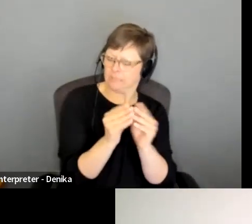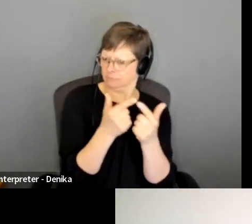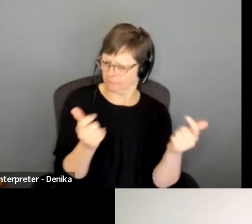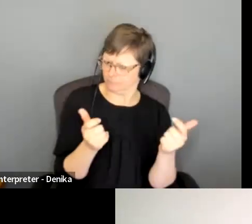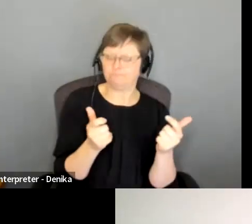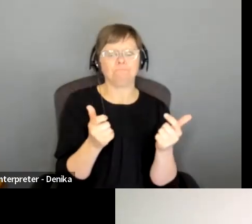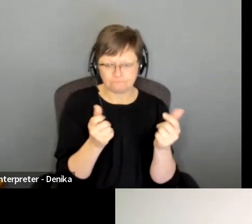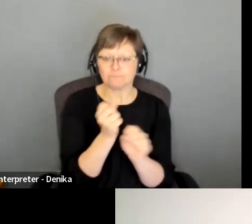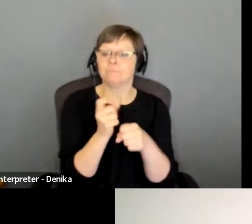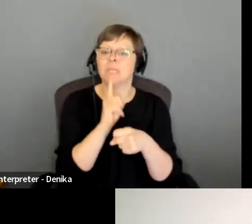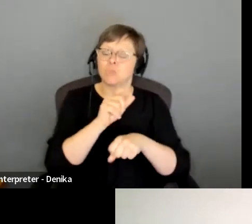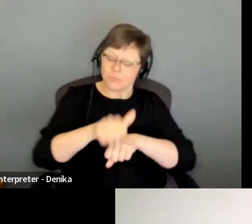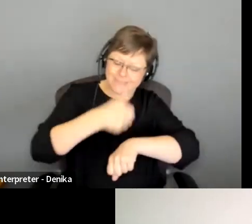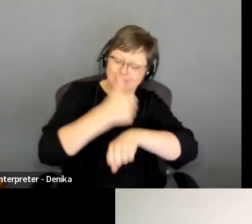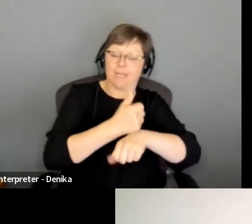set